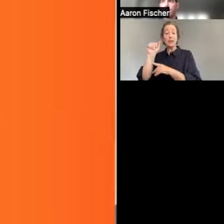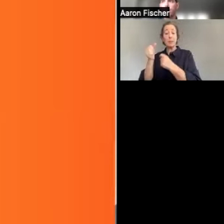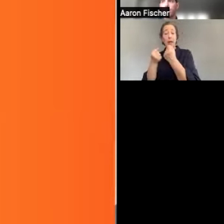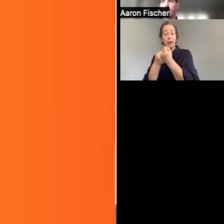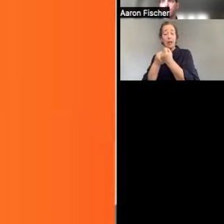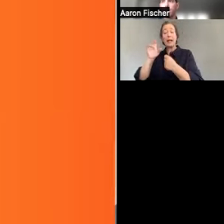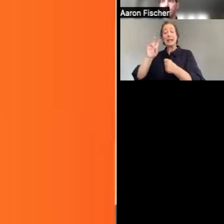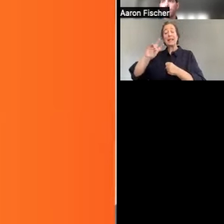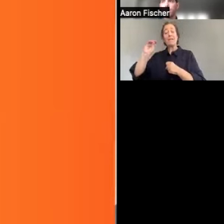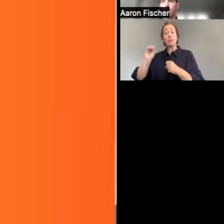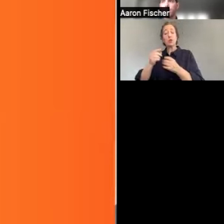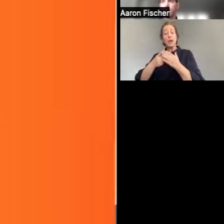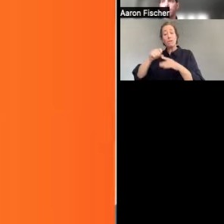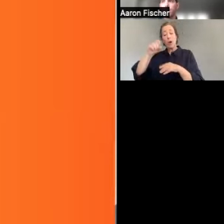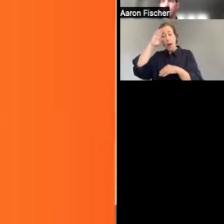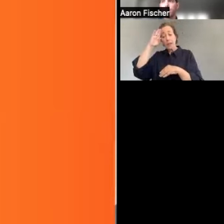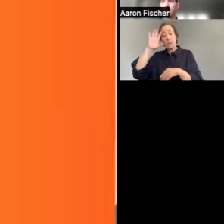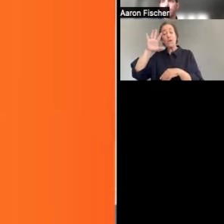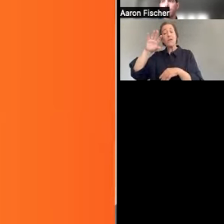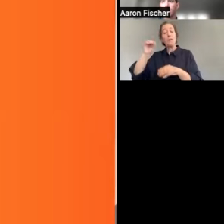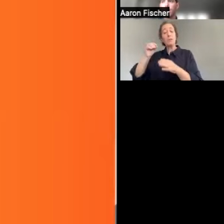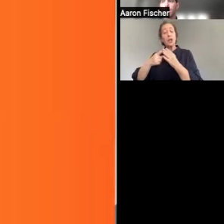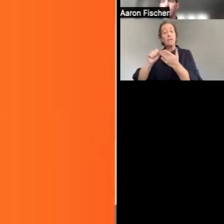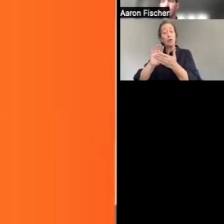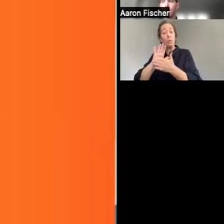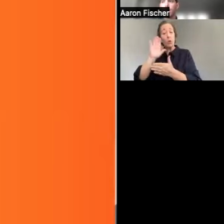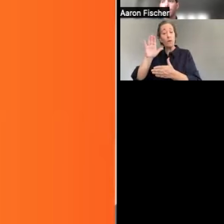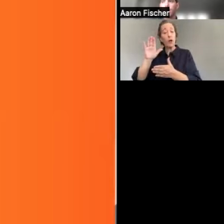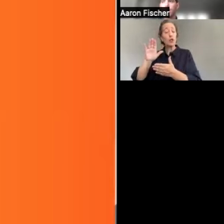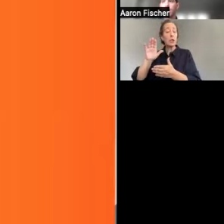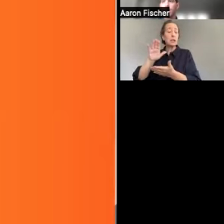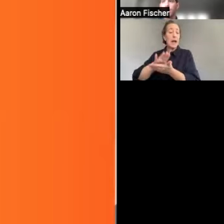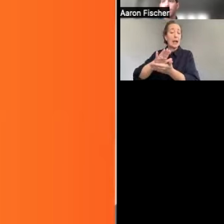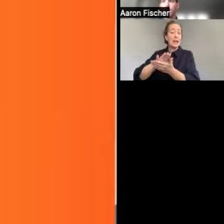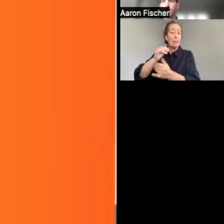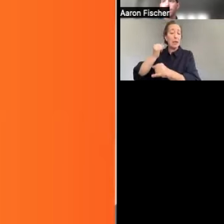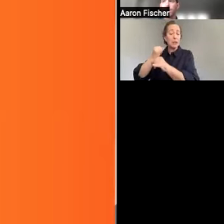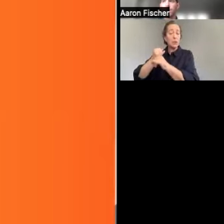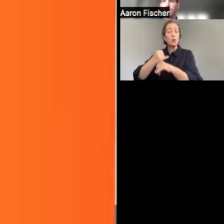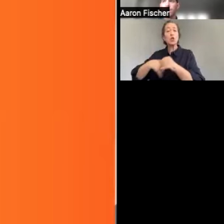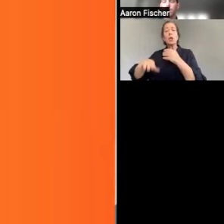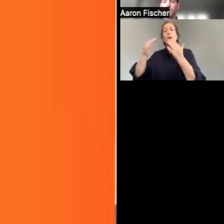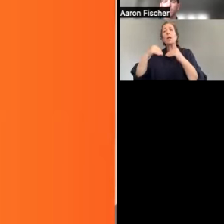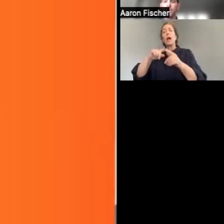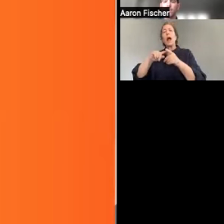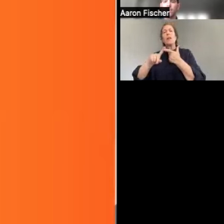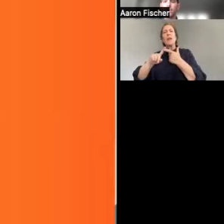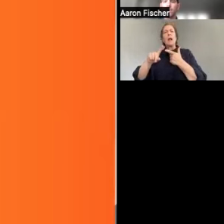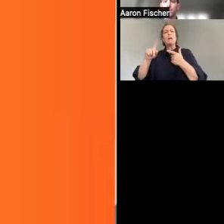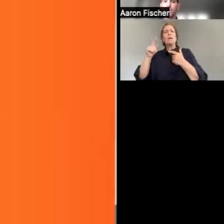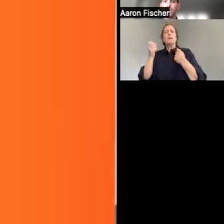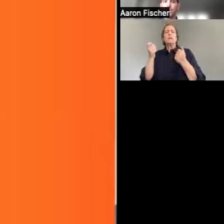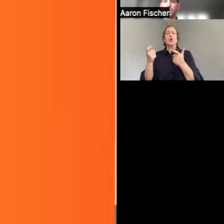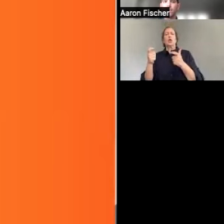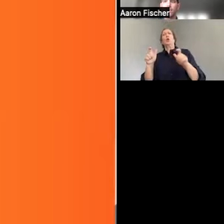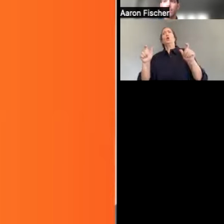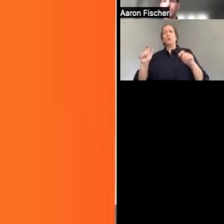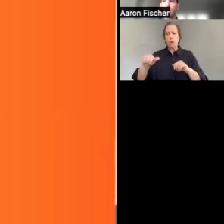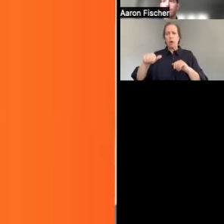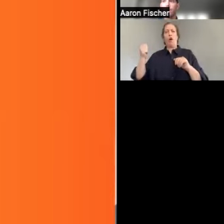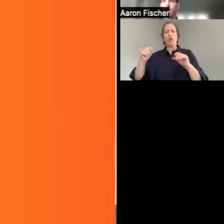are from hospitals, 5% are from universities, academic institutions. And then there's a huge other category,